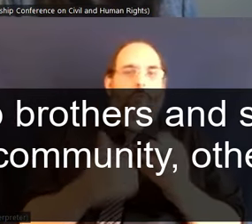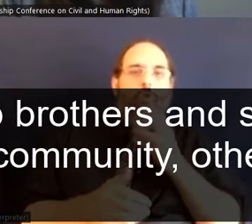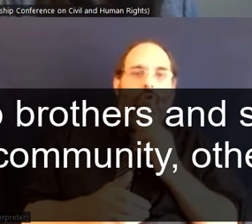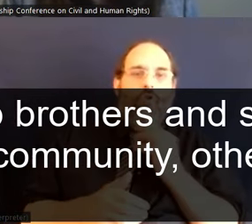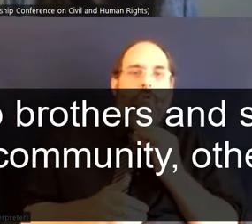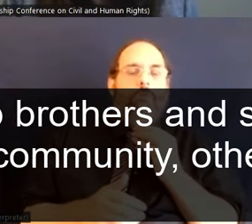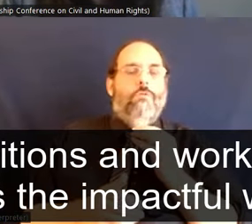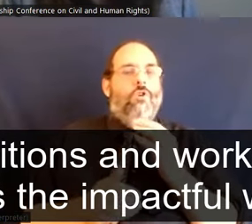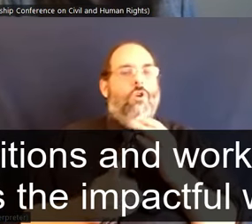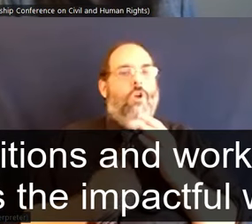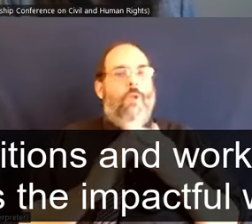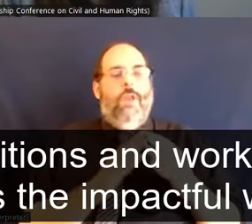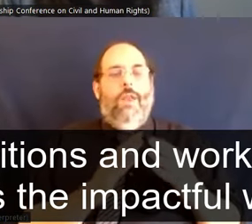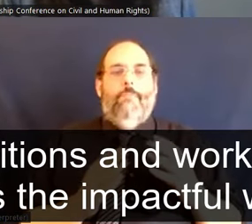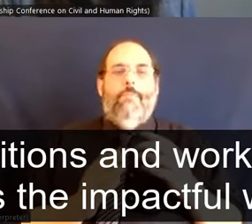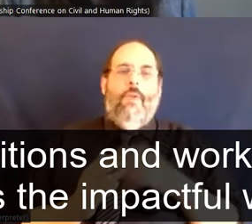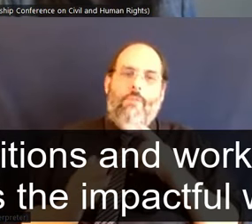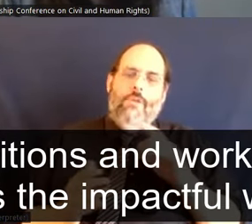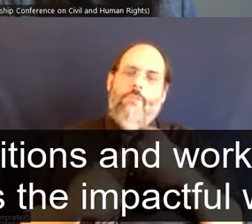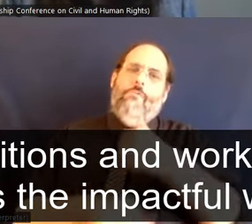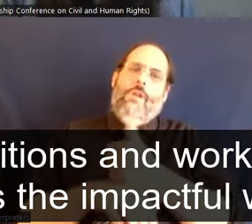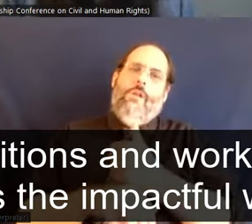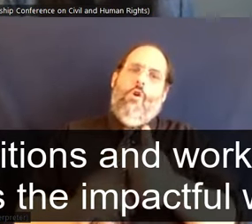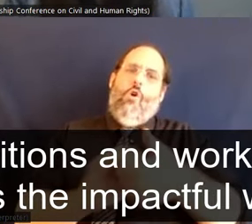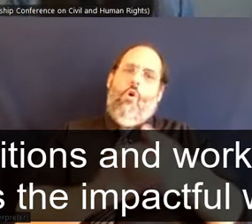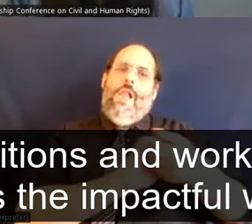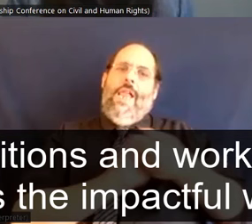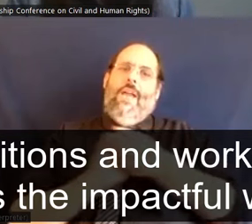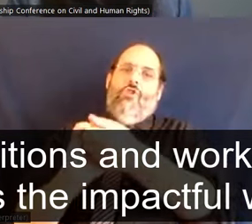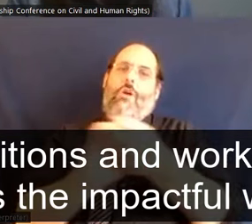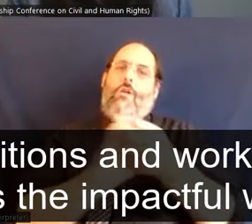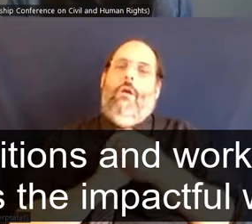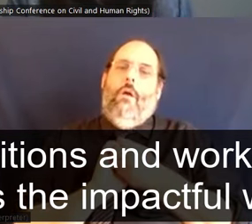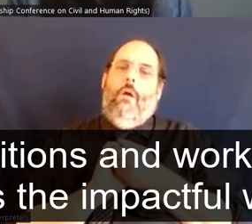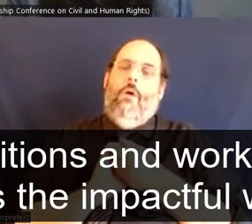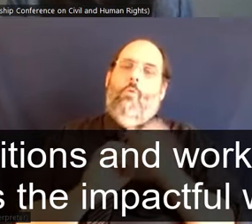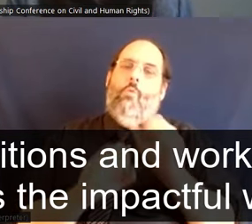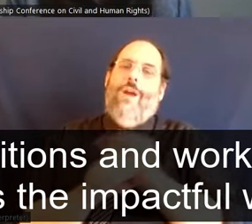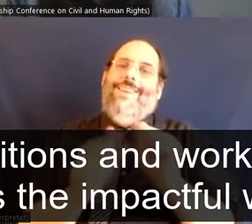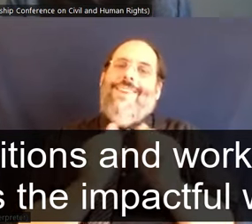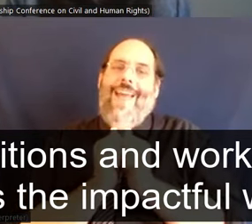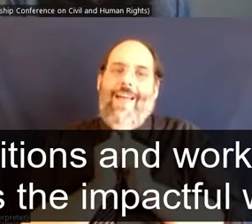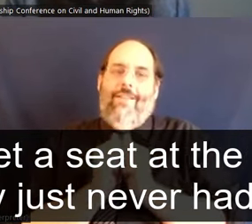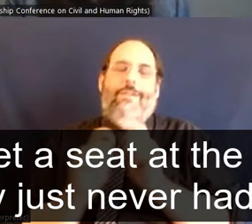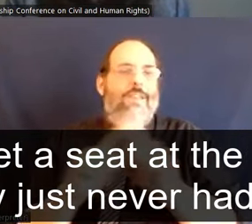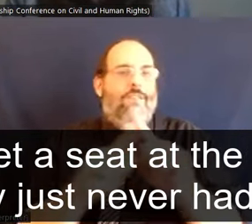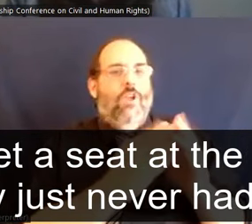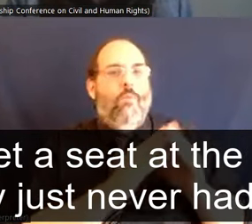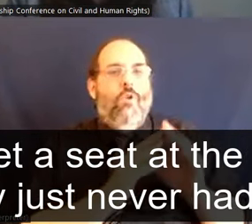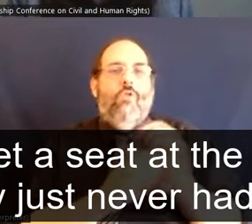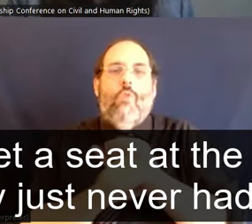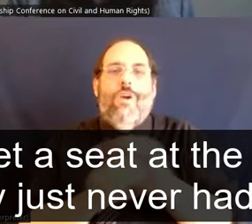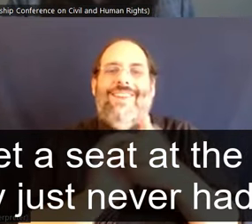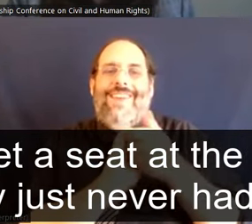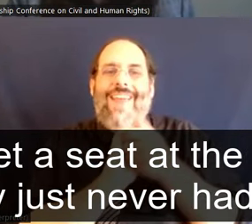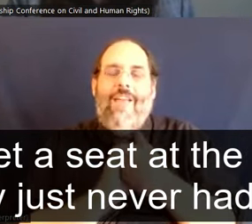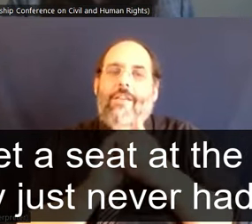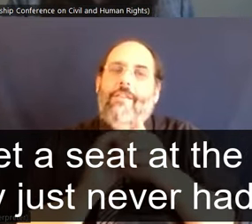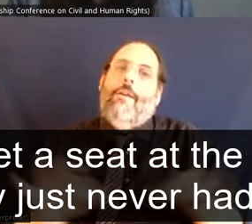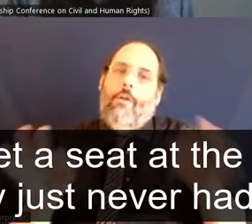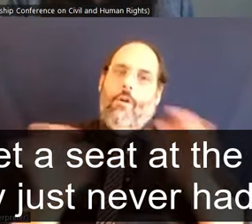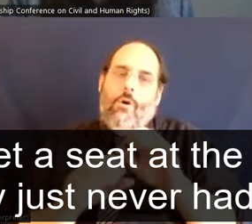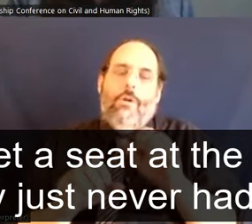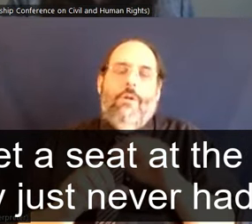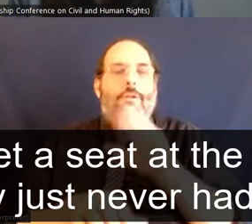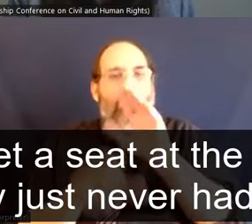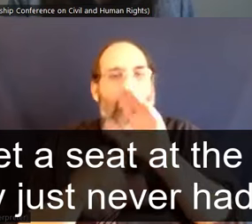Other impacted communities, and created coalitions and worked in coalition. And I think that's the impactful work we were able to do to get a seat at the